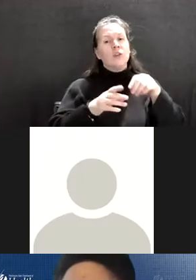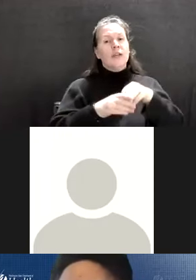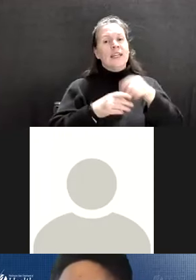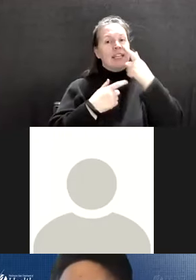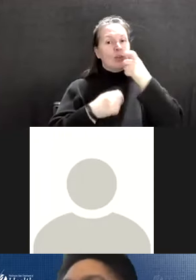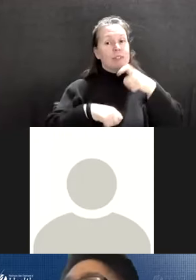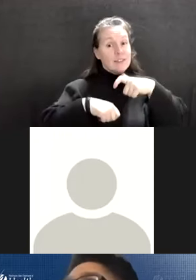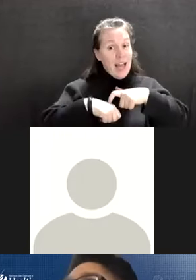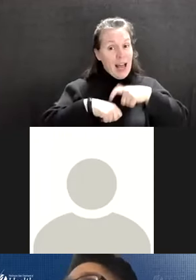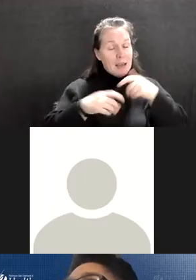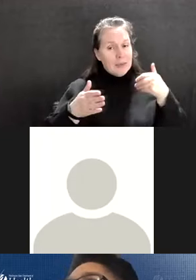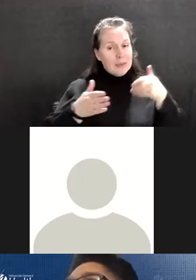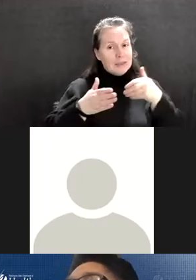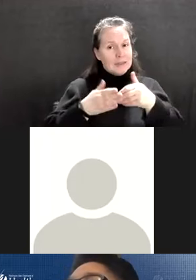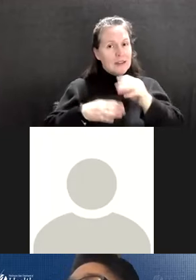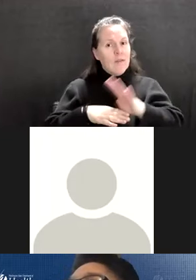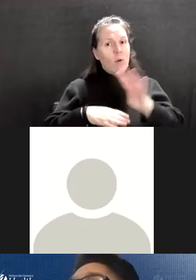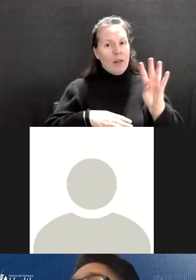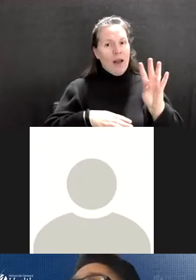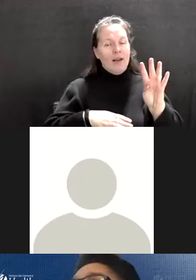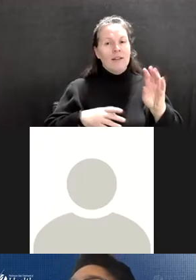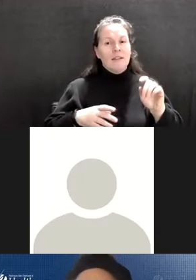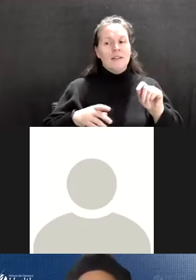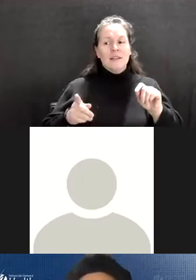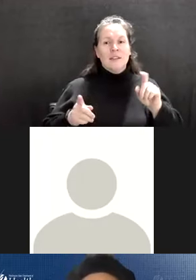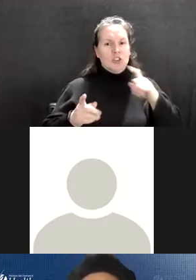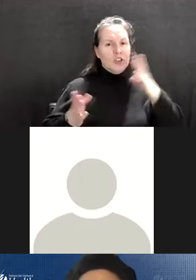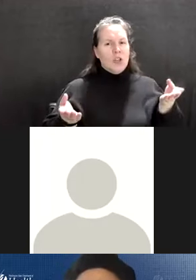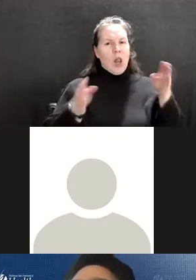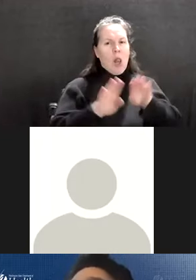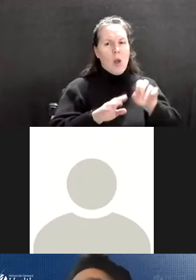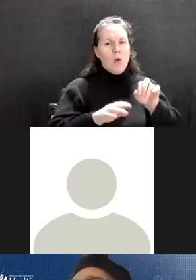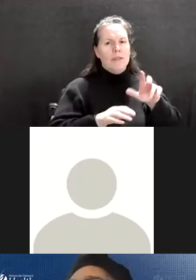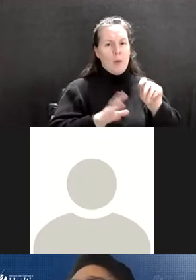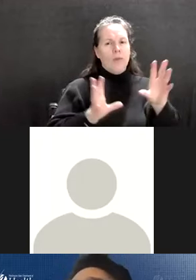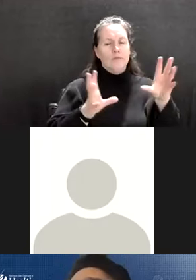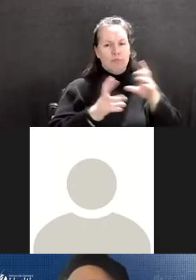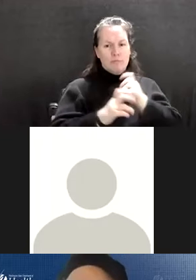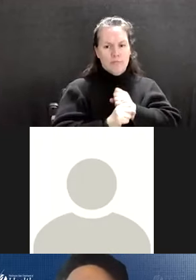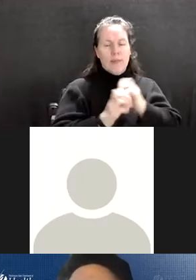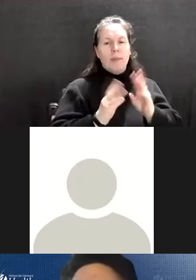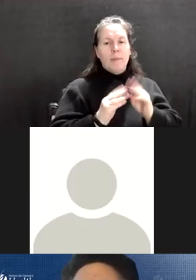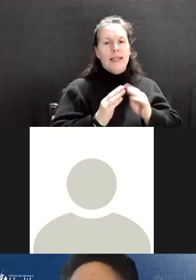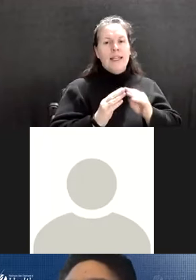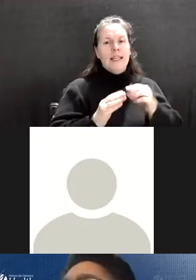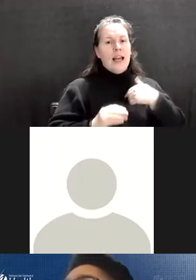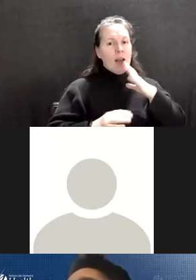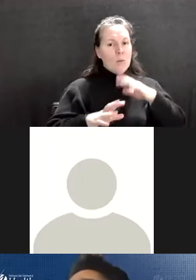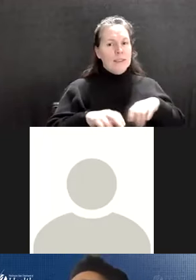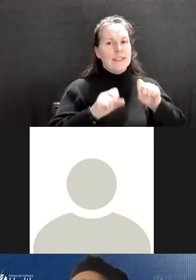in the interest of time, we should probably start closing out. So what I'll do is I'll take